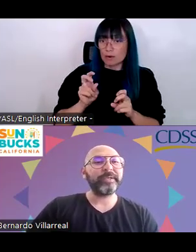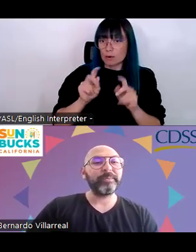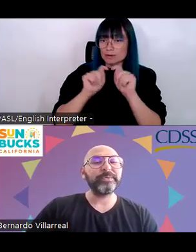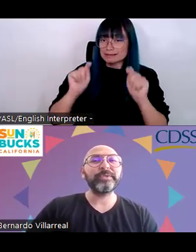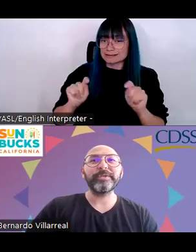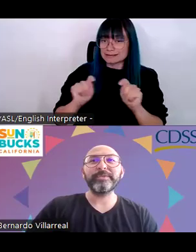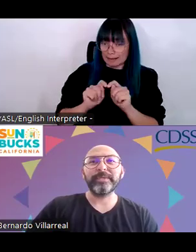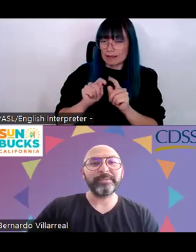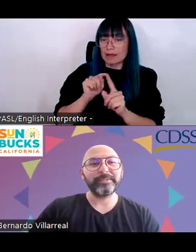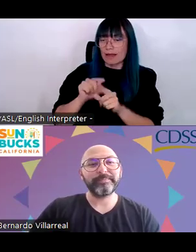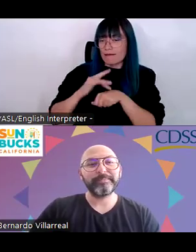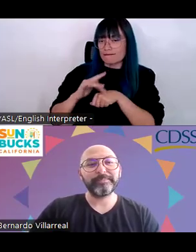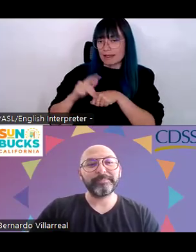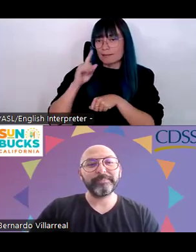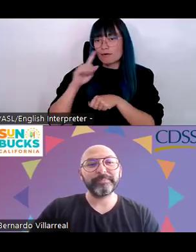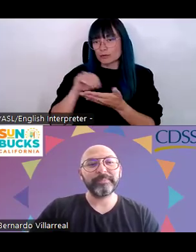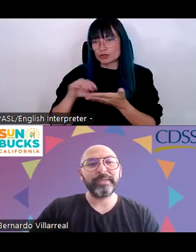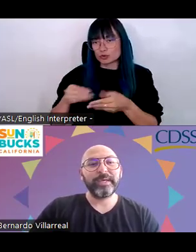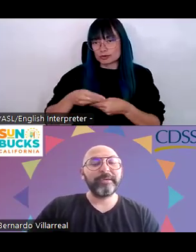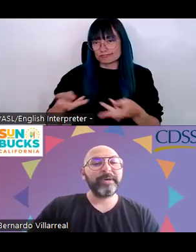the UBA available to their students.